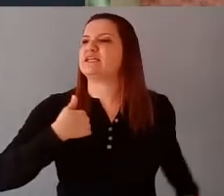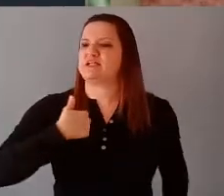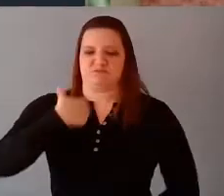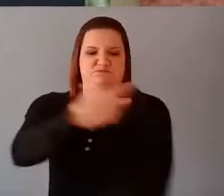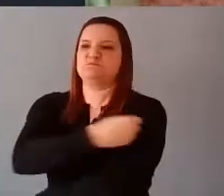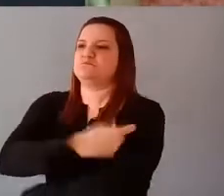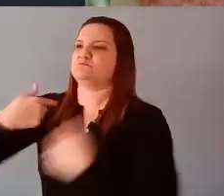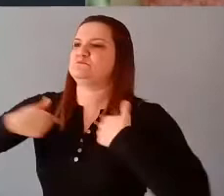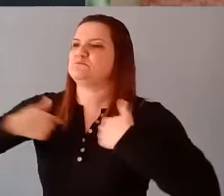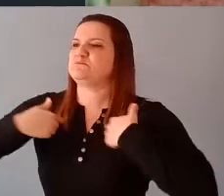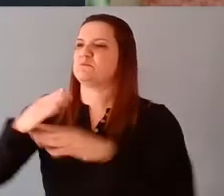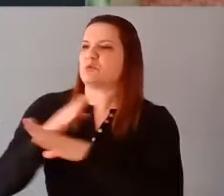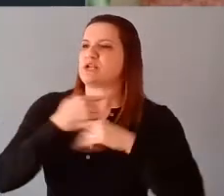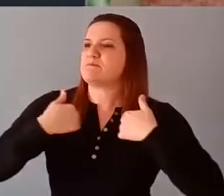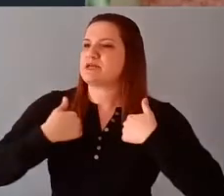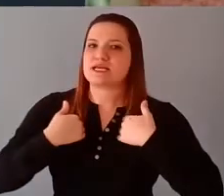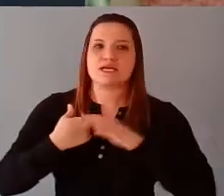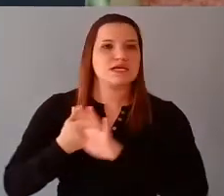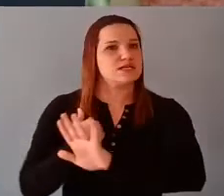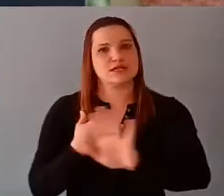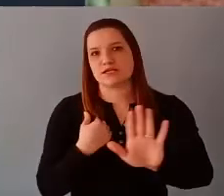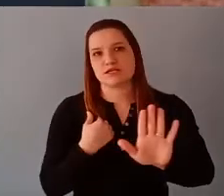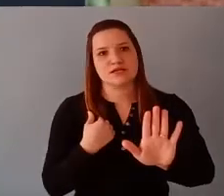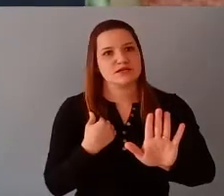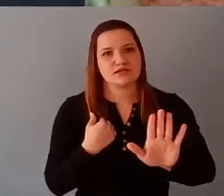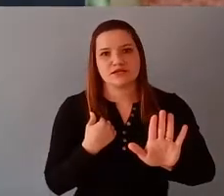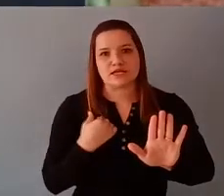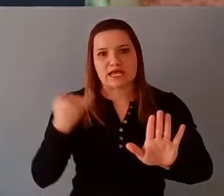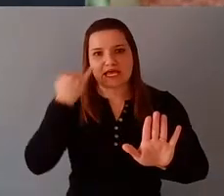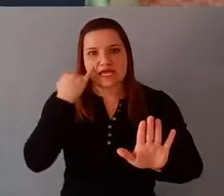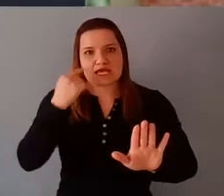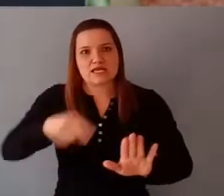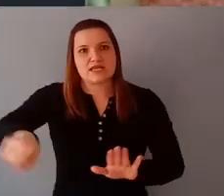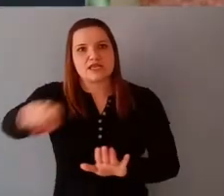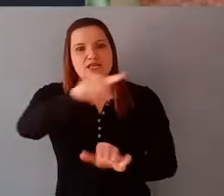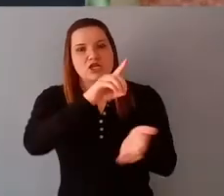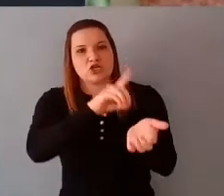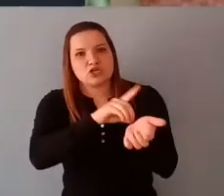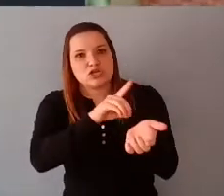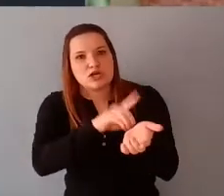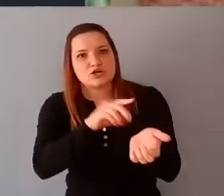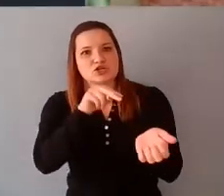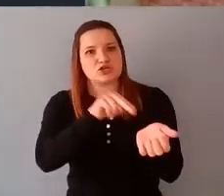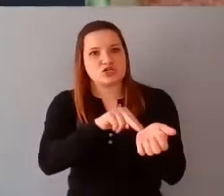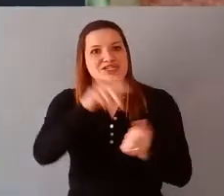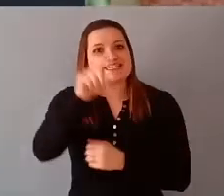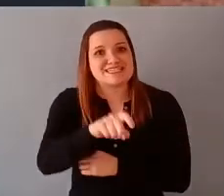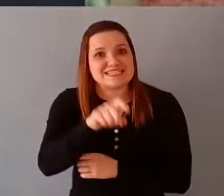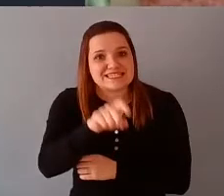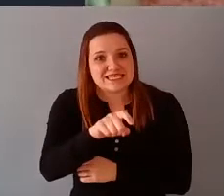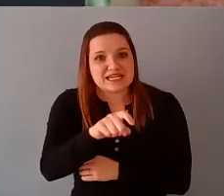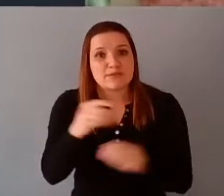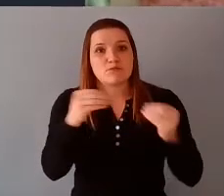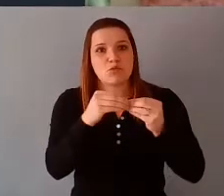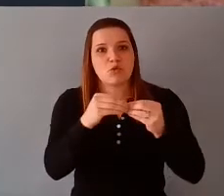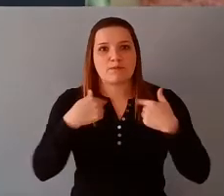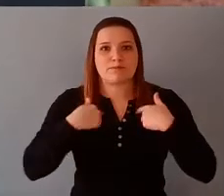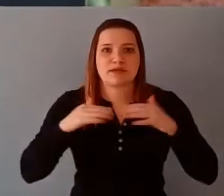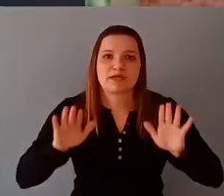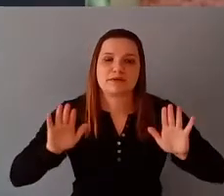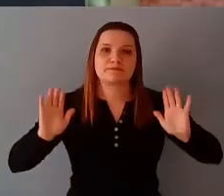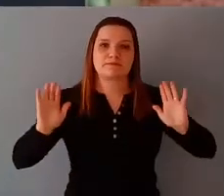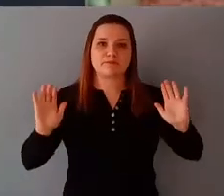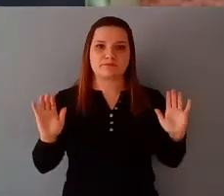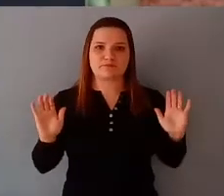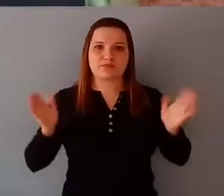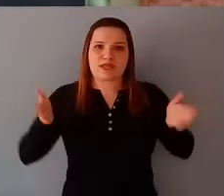line and take one away from a nurse or a doctor. But yeah, I fully intend to take it. I really believe